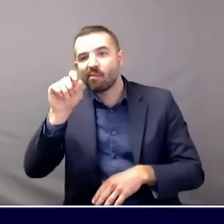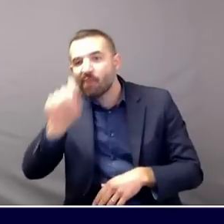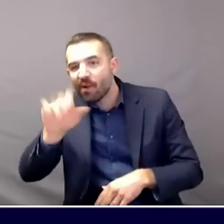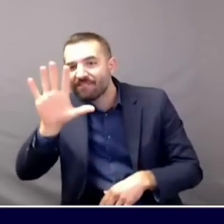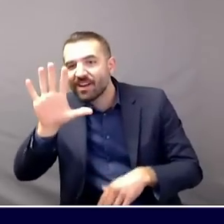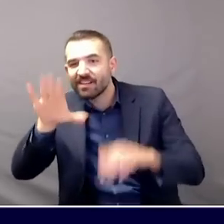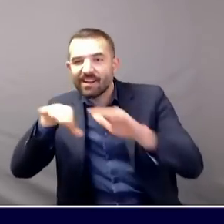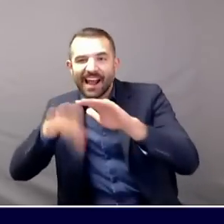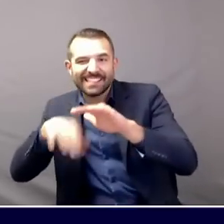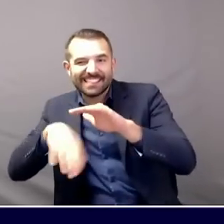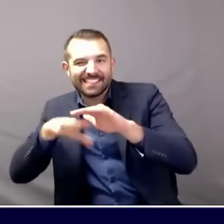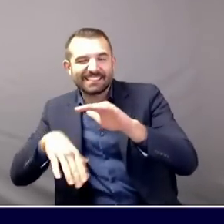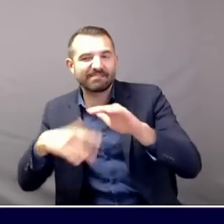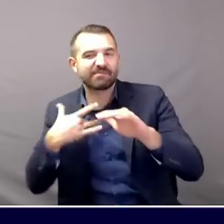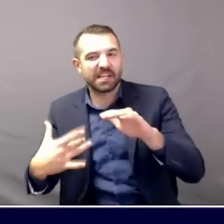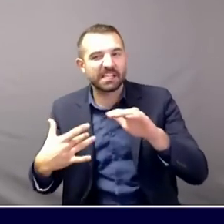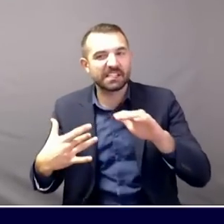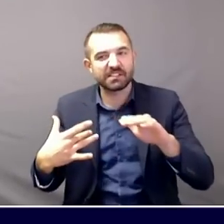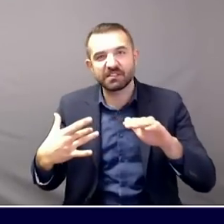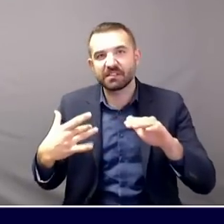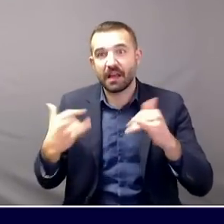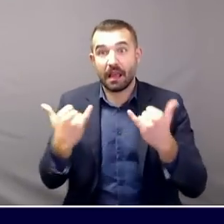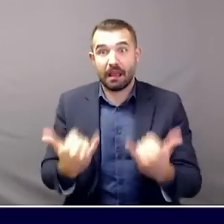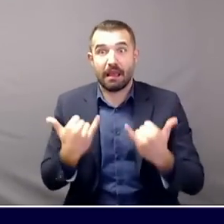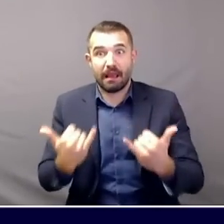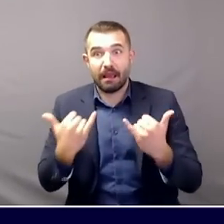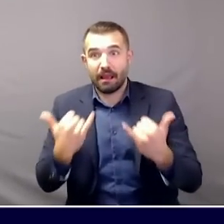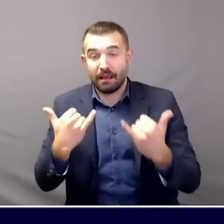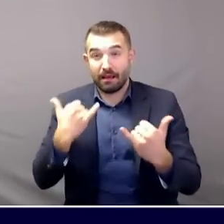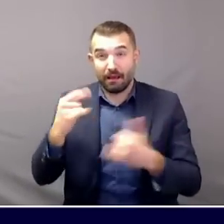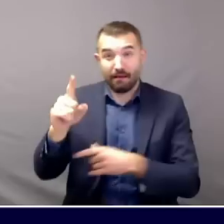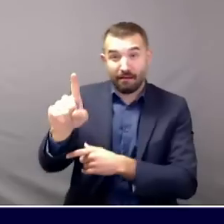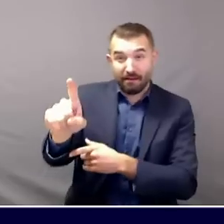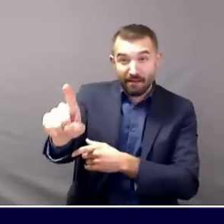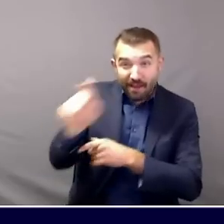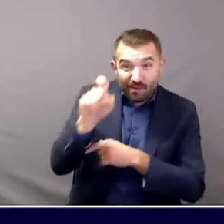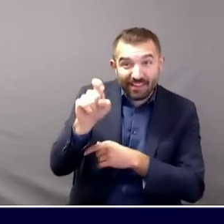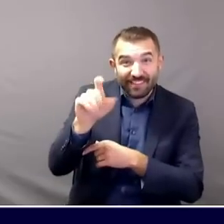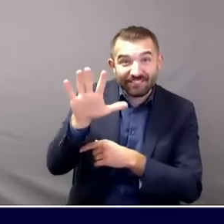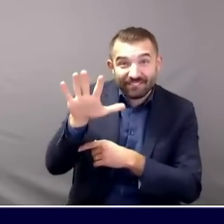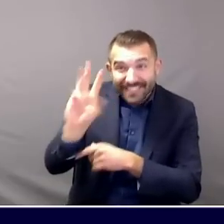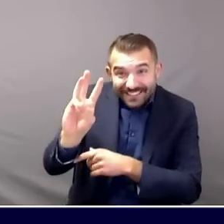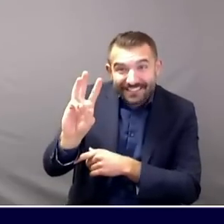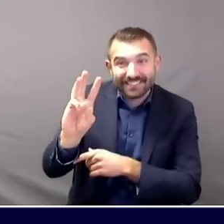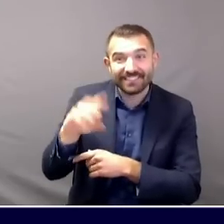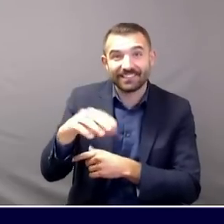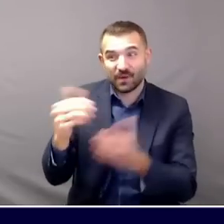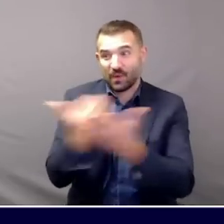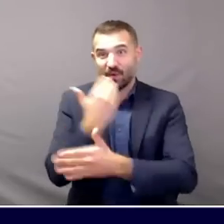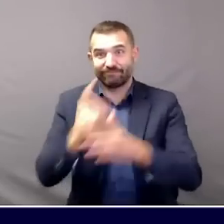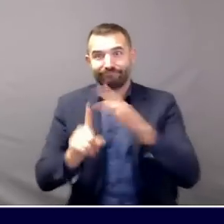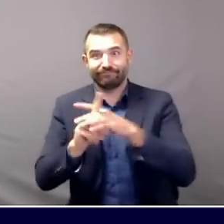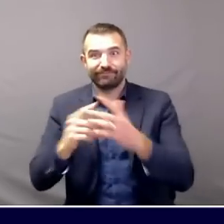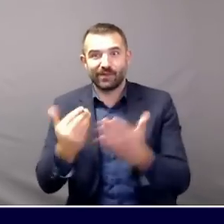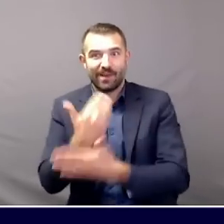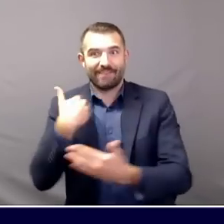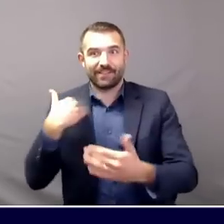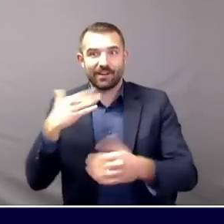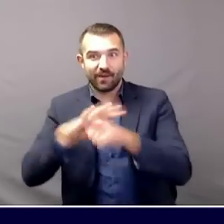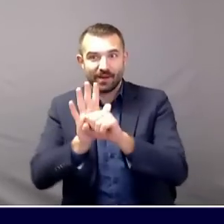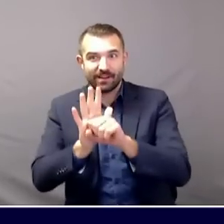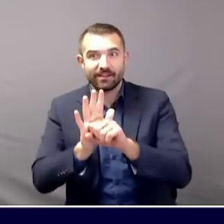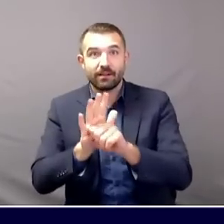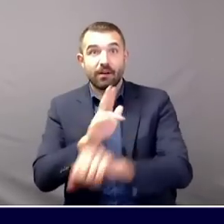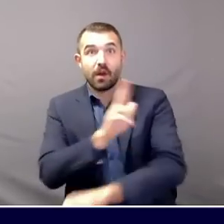recorded 156 new cases, daily cases, 85 people in the hospital, up from